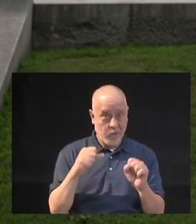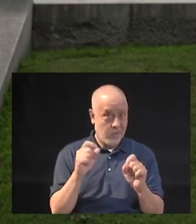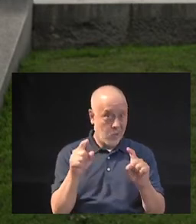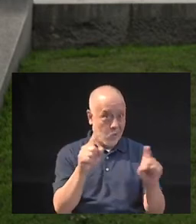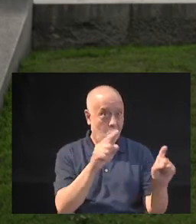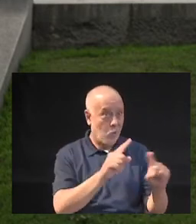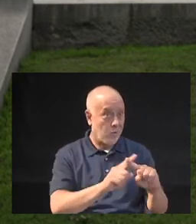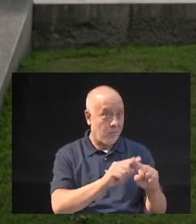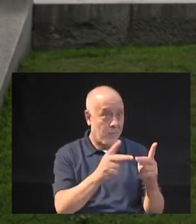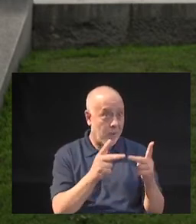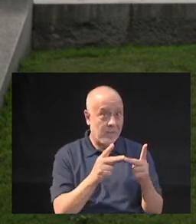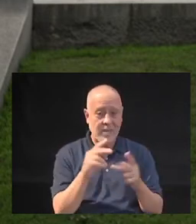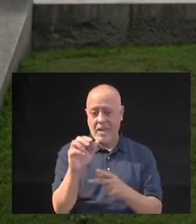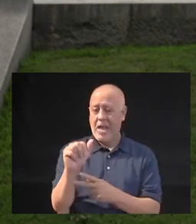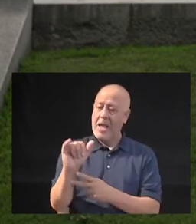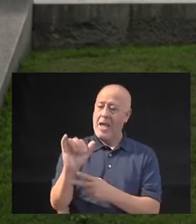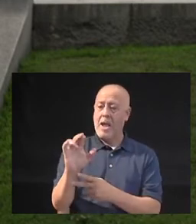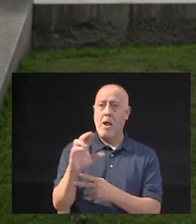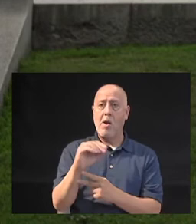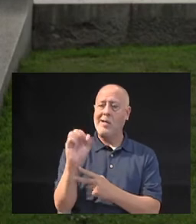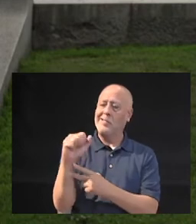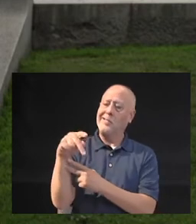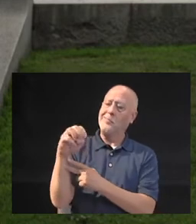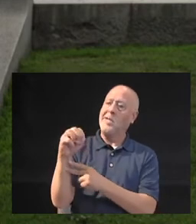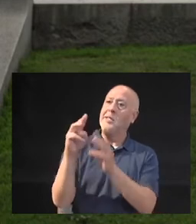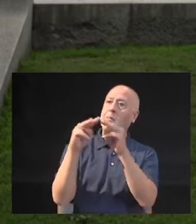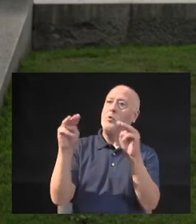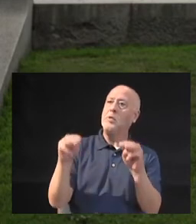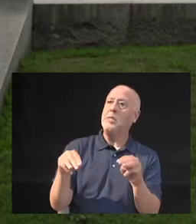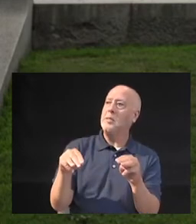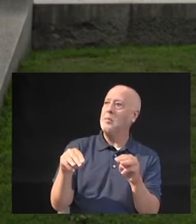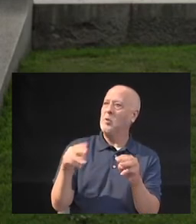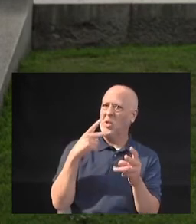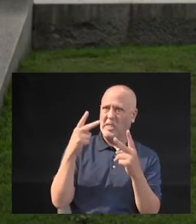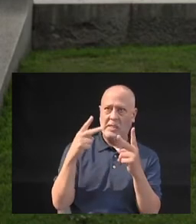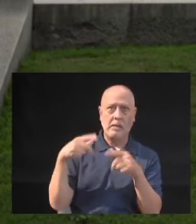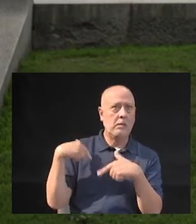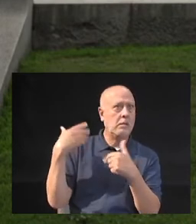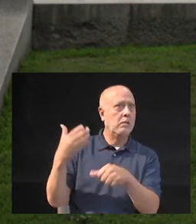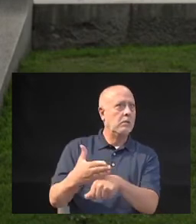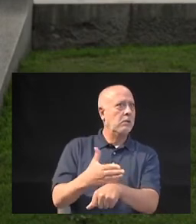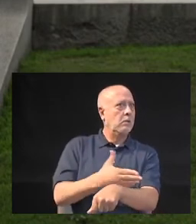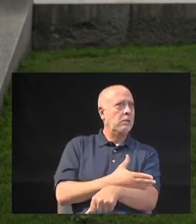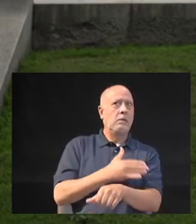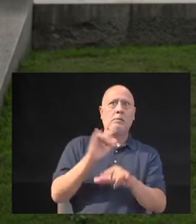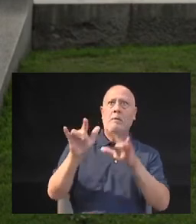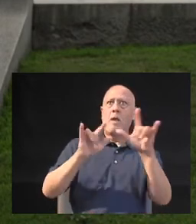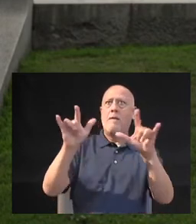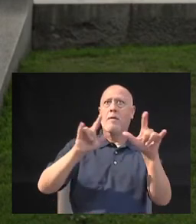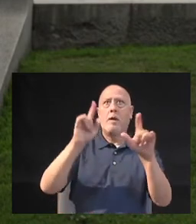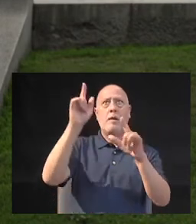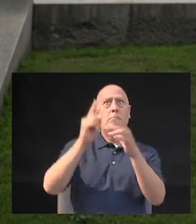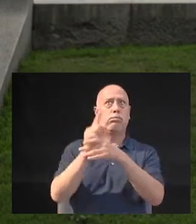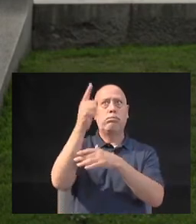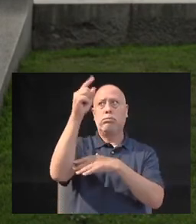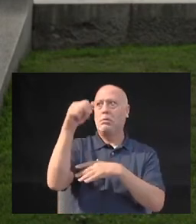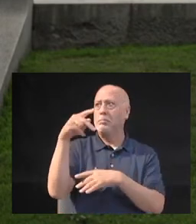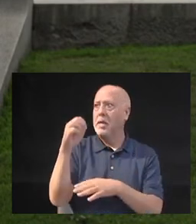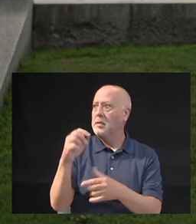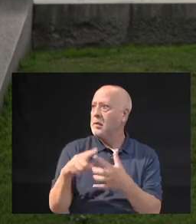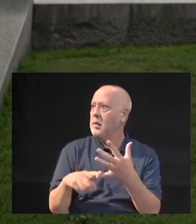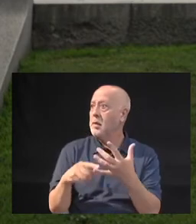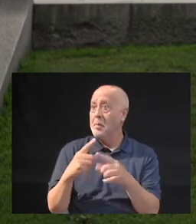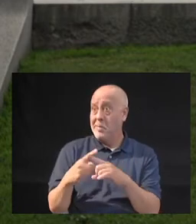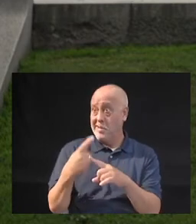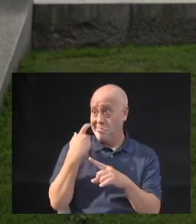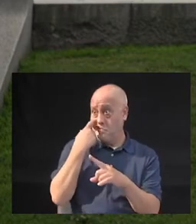place after place, the Air and Space Museum, to just see the great explorations that we've made. And at the same time, it attempts, I think, especially